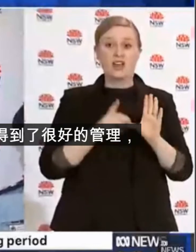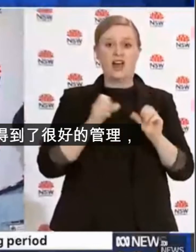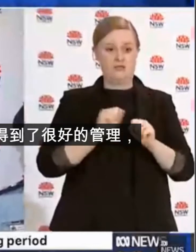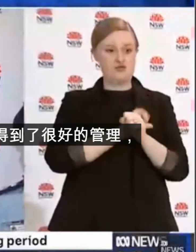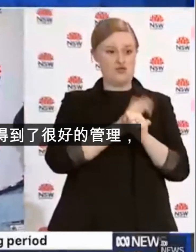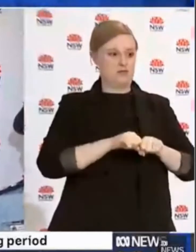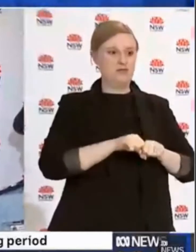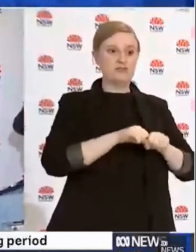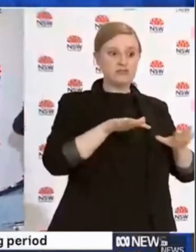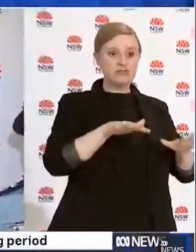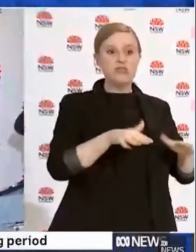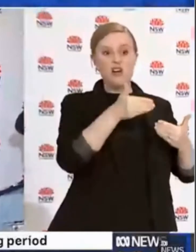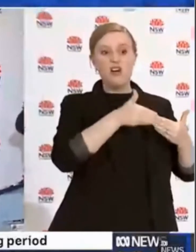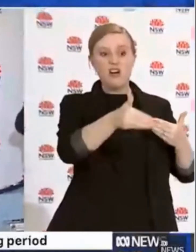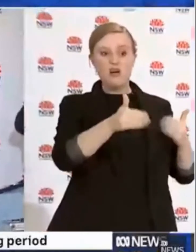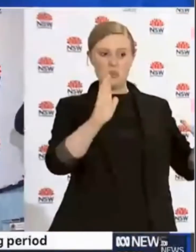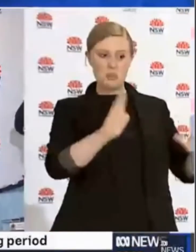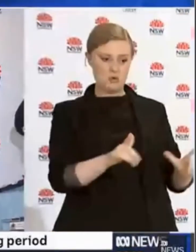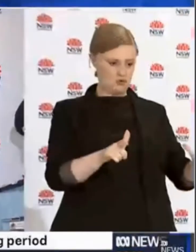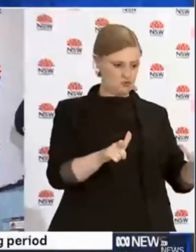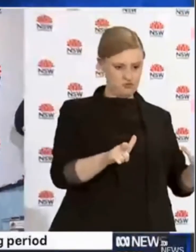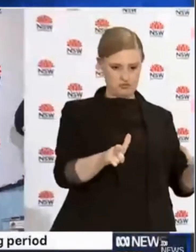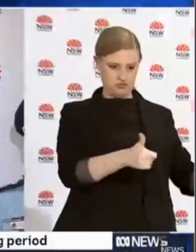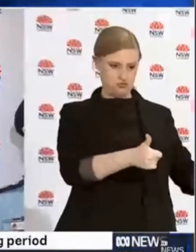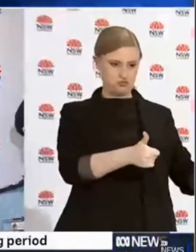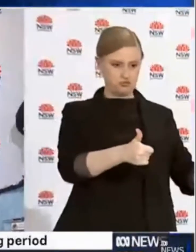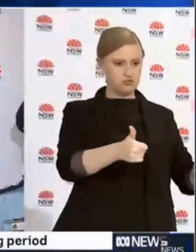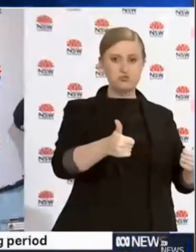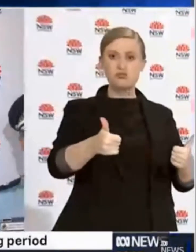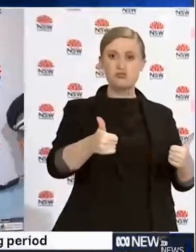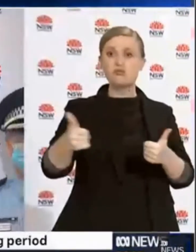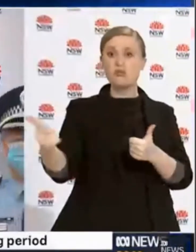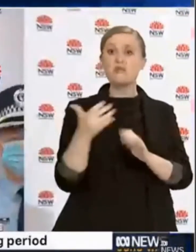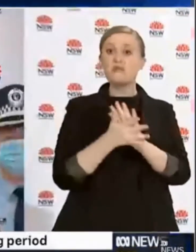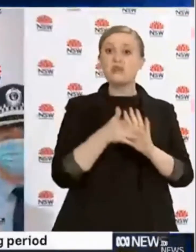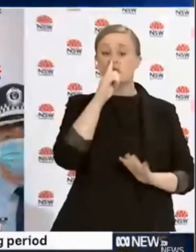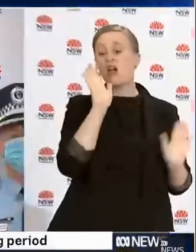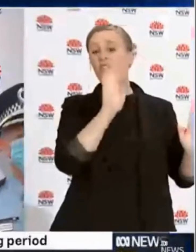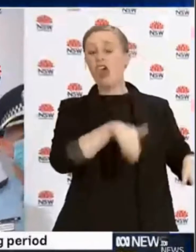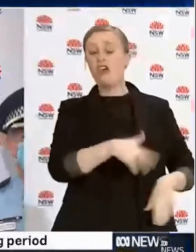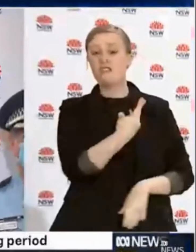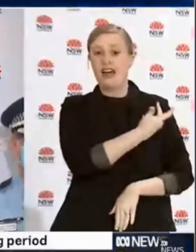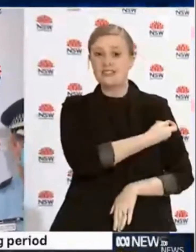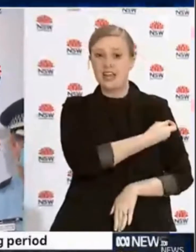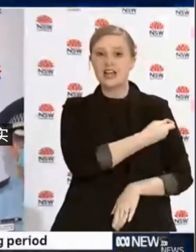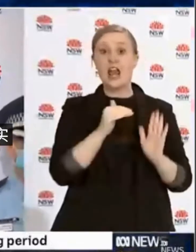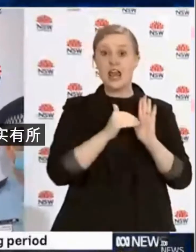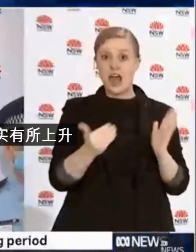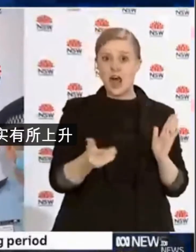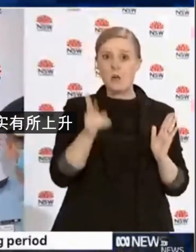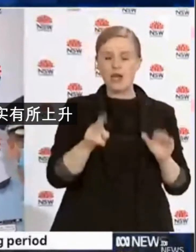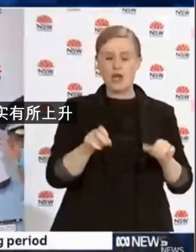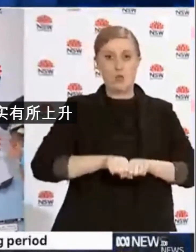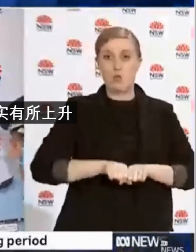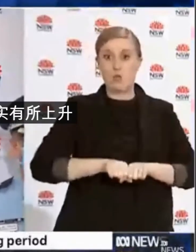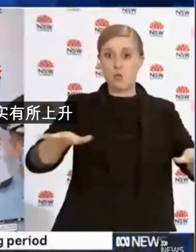came. But what we've seen is a real uptick in willingness to have one of the vaccines,